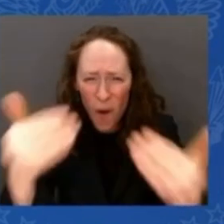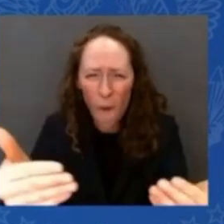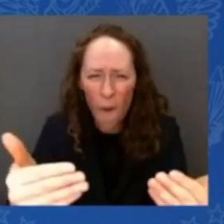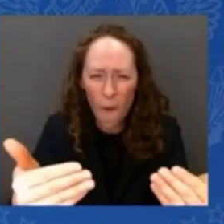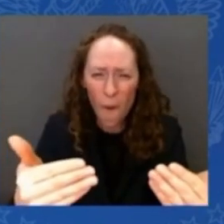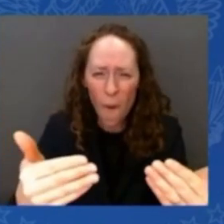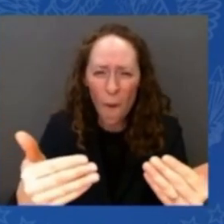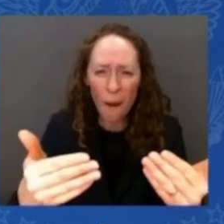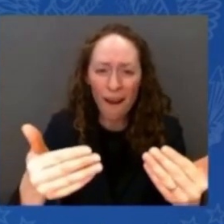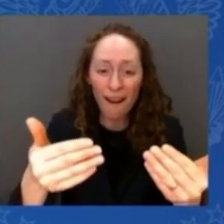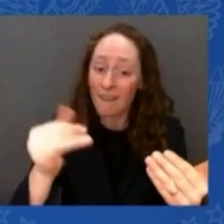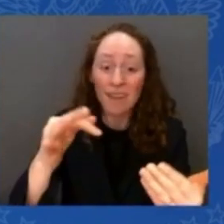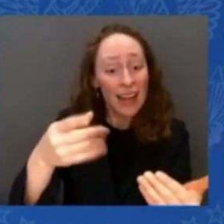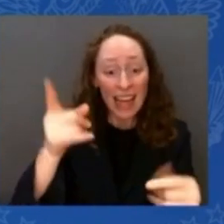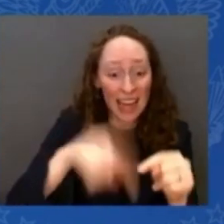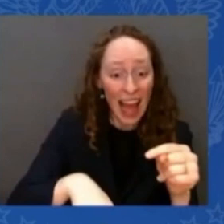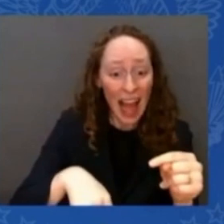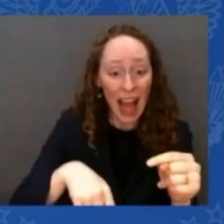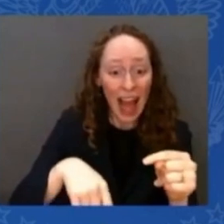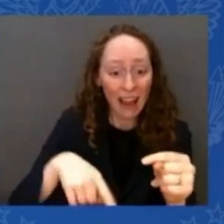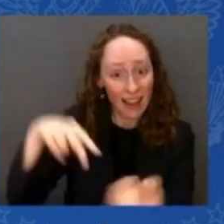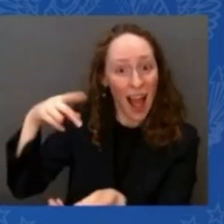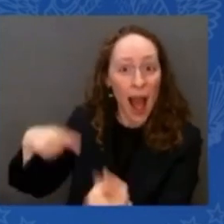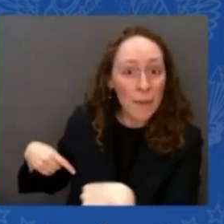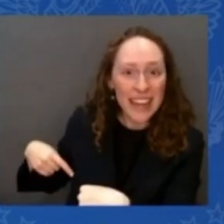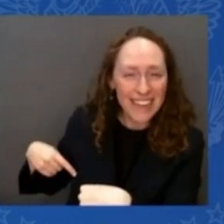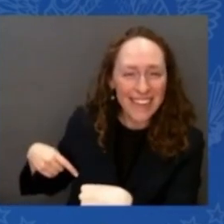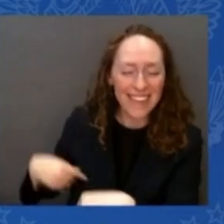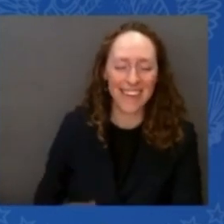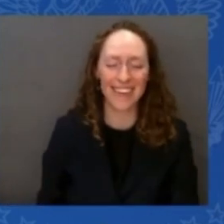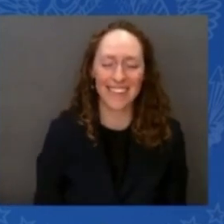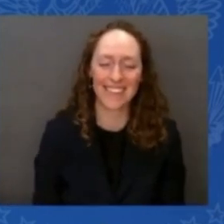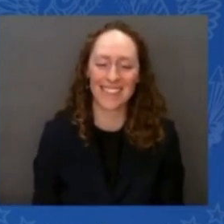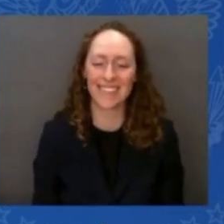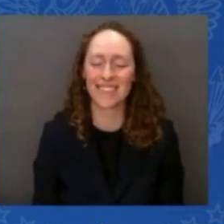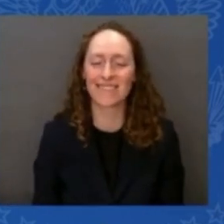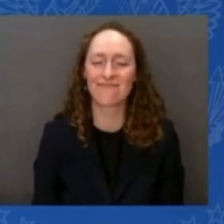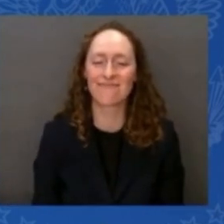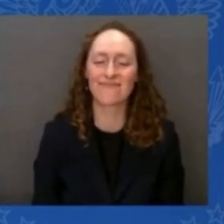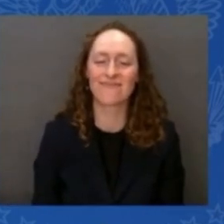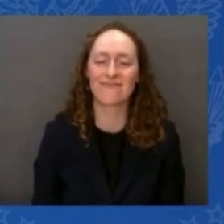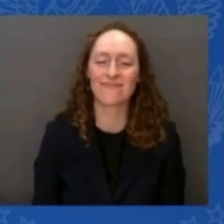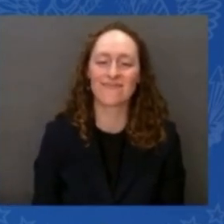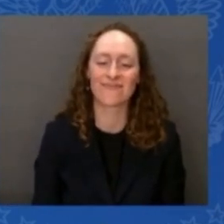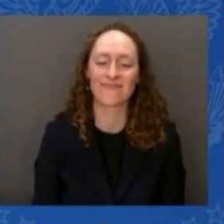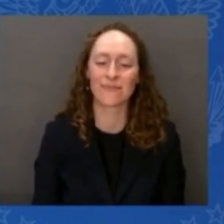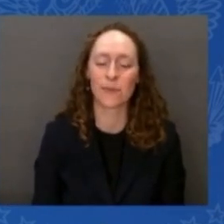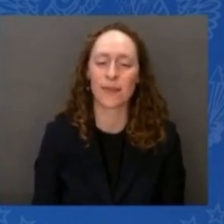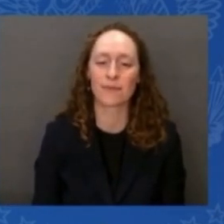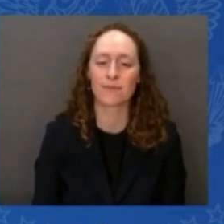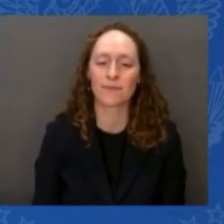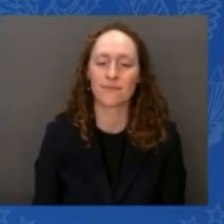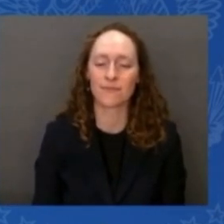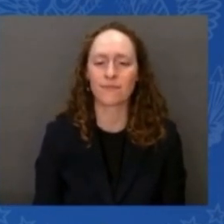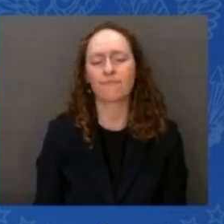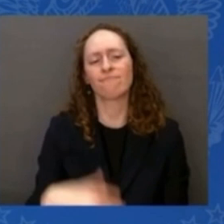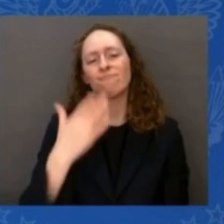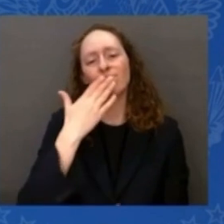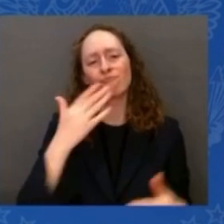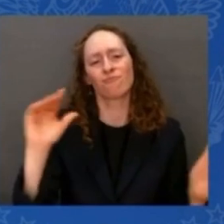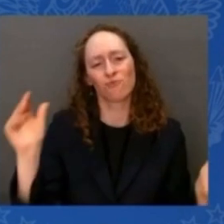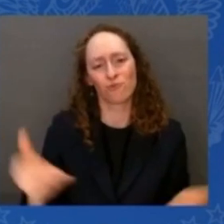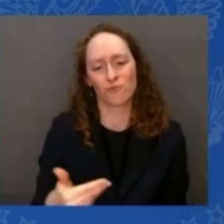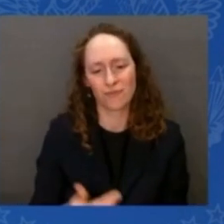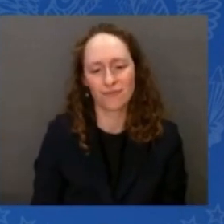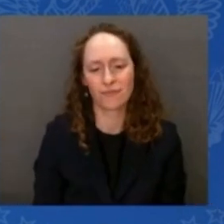You know, and Robin, thank you for the introduction. Robin, my dad used to say it a little differently. My dad used to say everybody needs a little